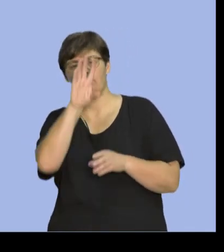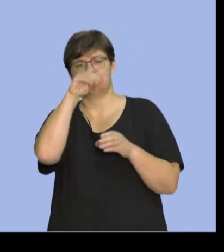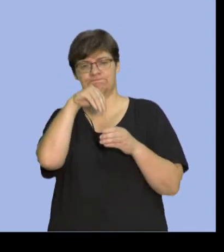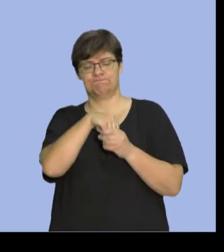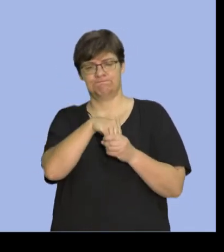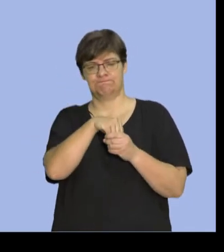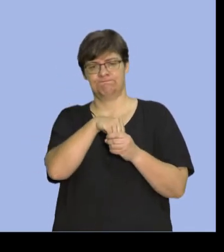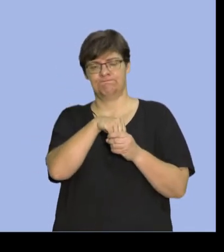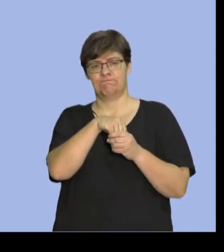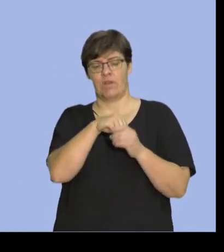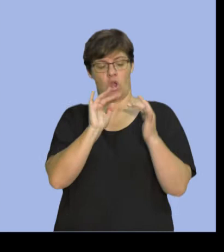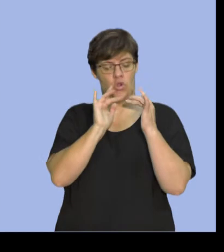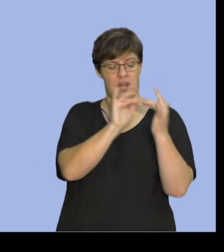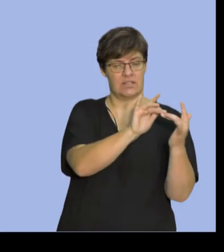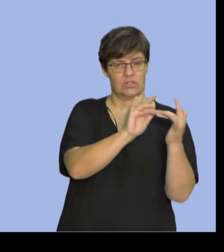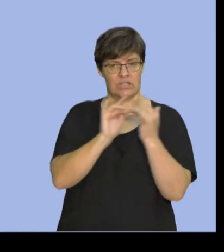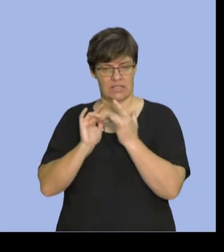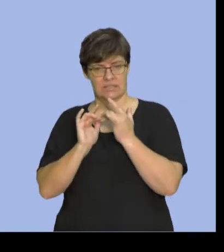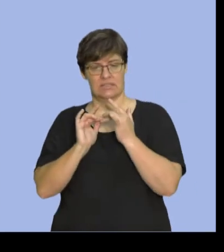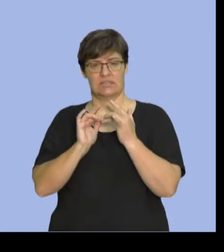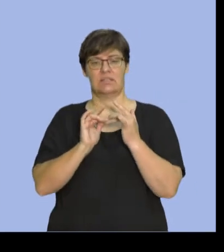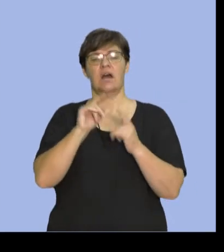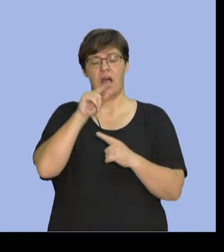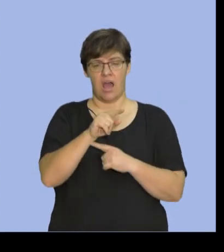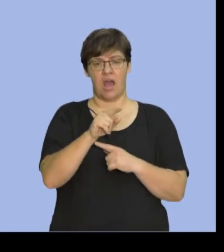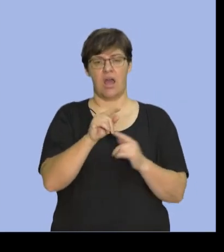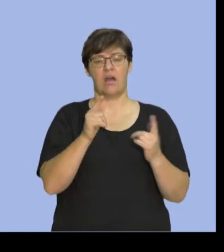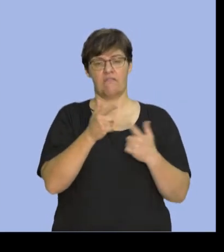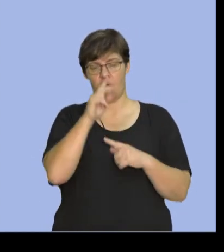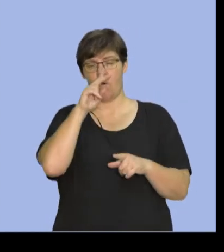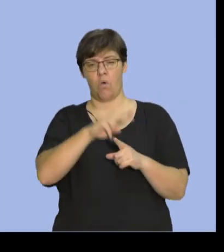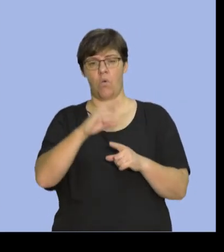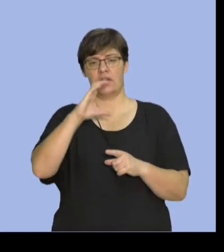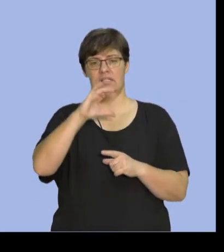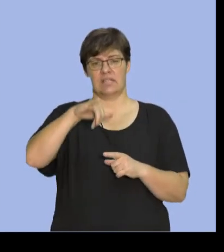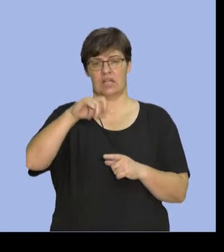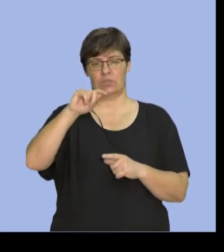and interconnects the nucleus to the contents of the cytoplasm externally.